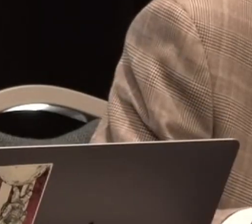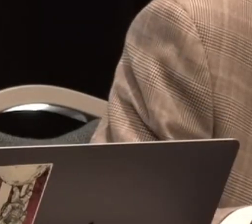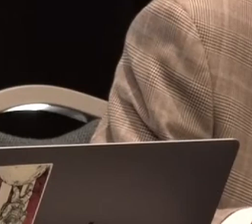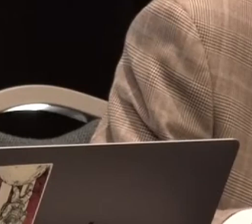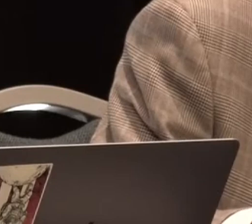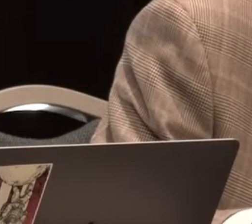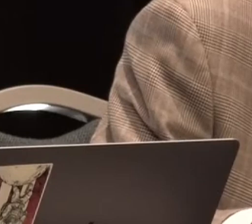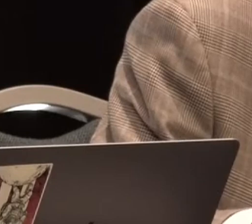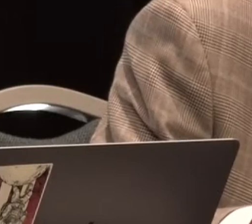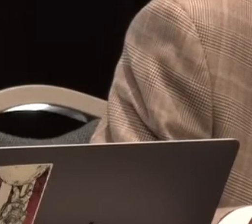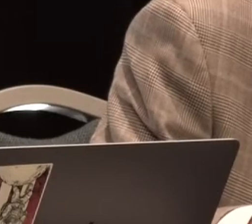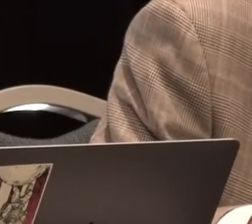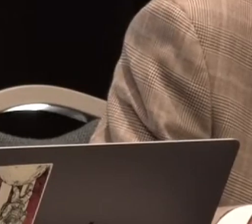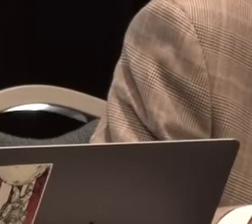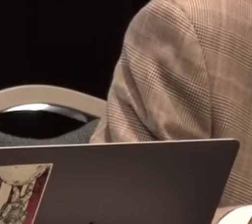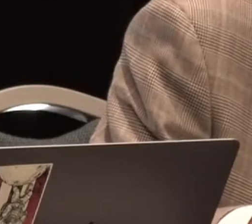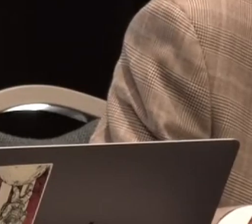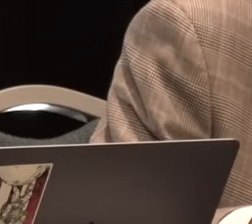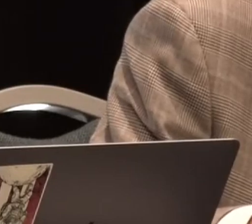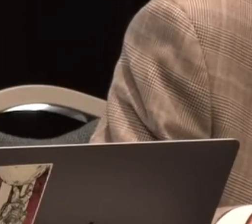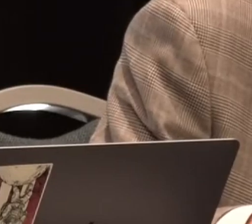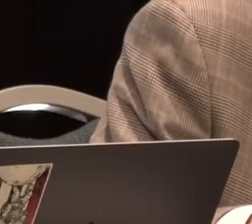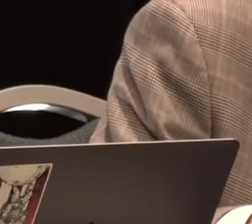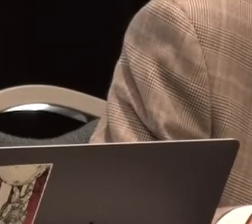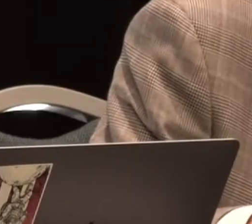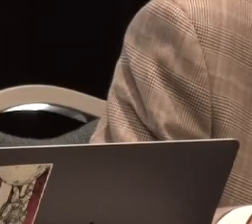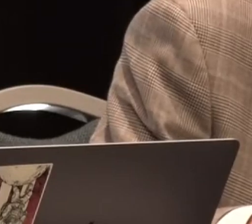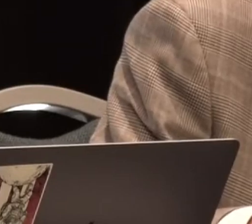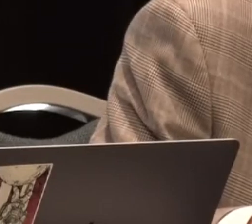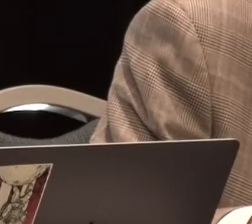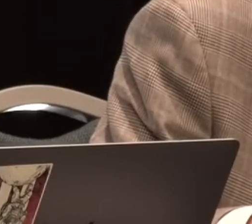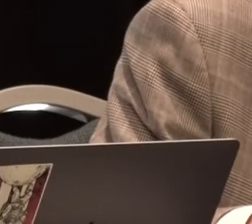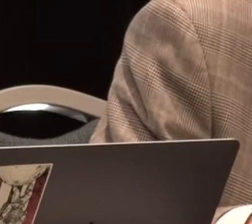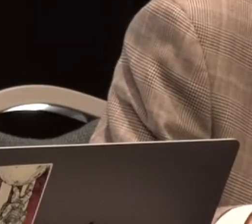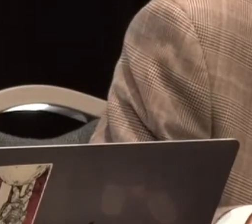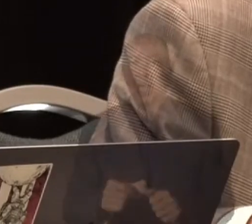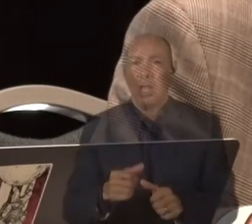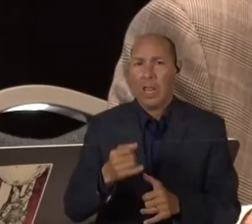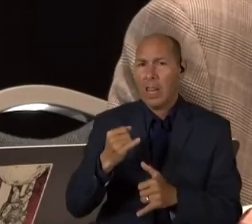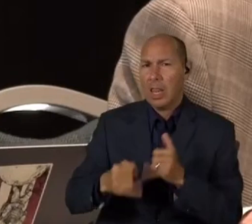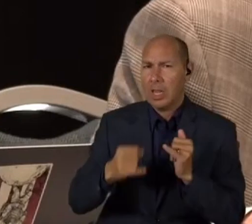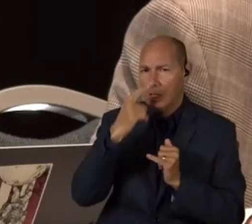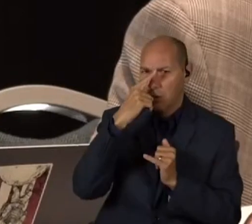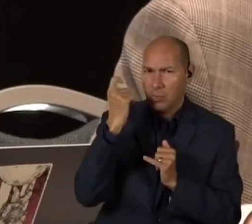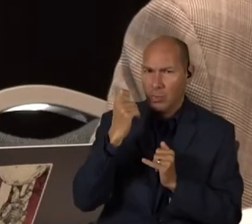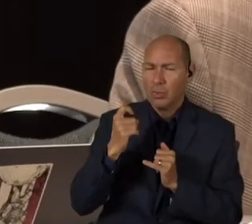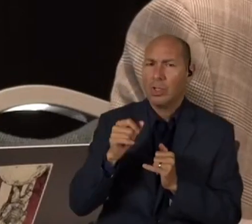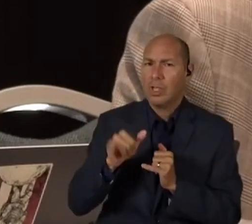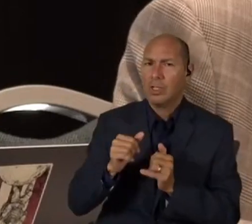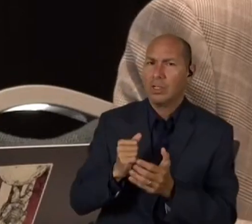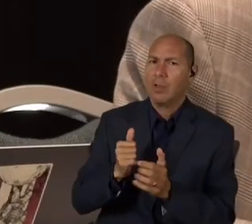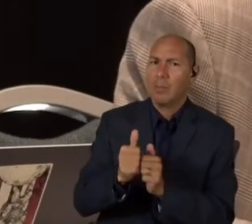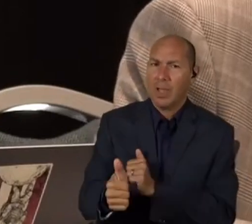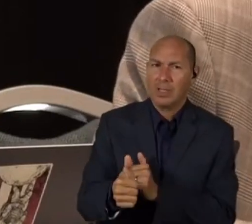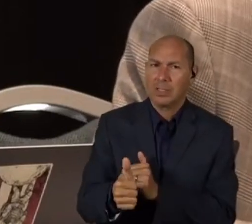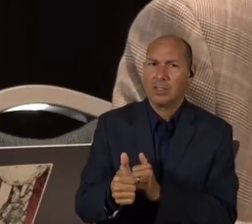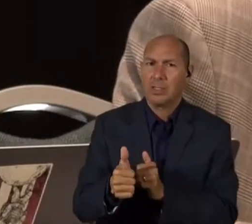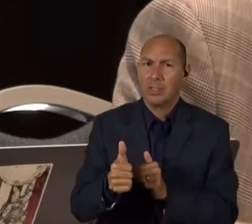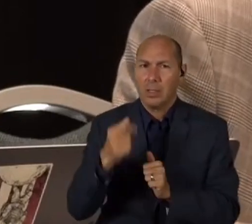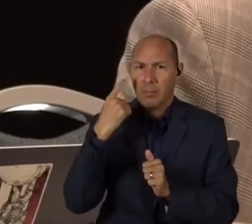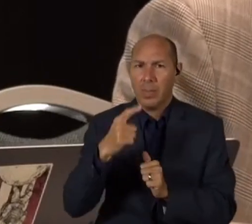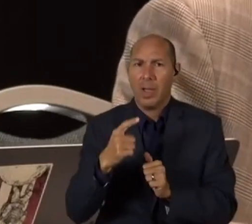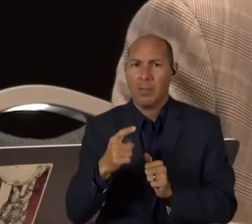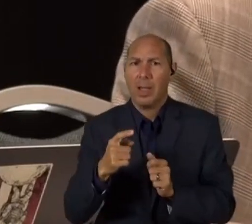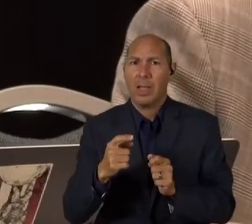fiscal responsibility. The legislative actions this past June make the case for budget reforms